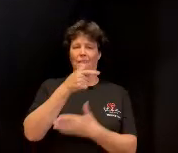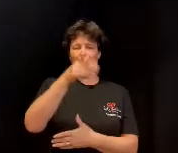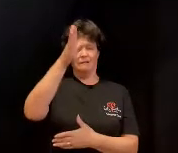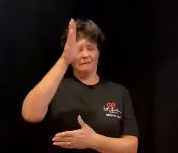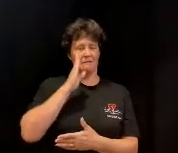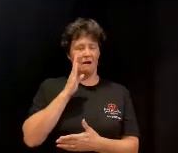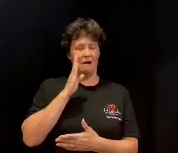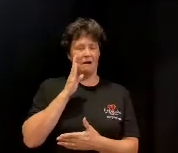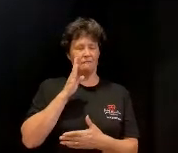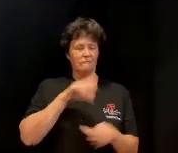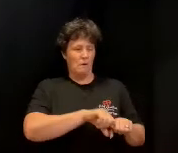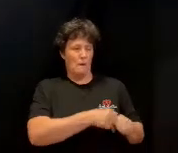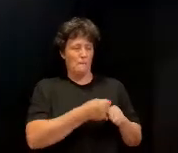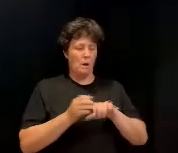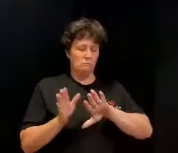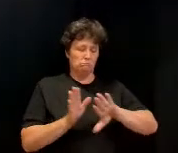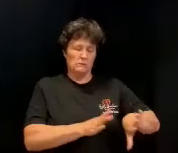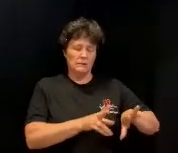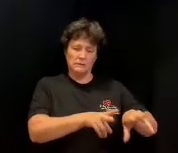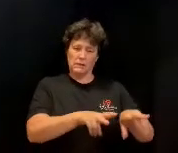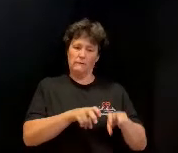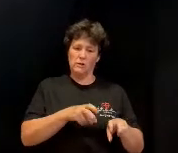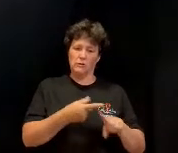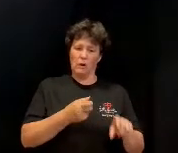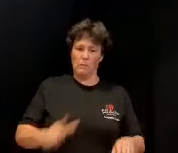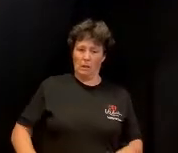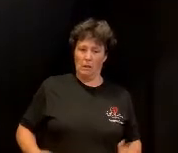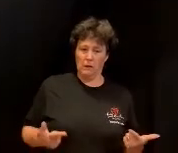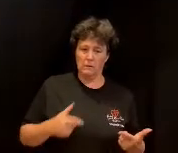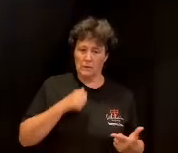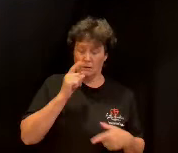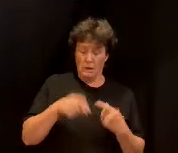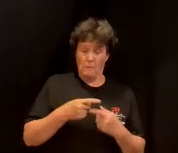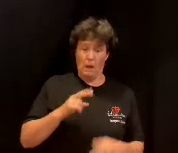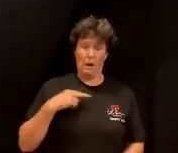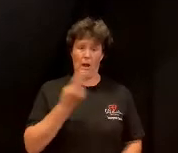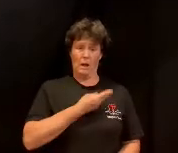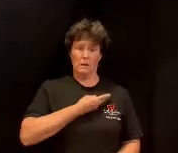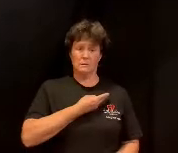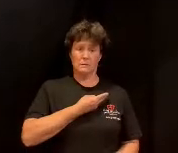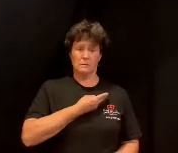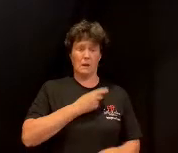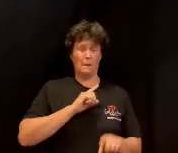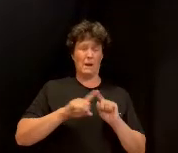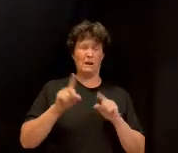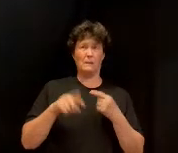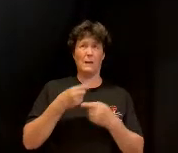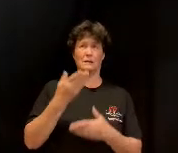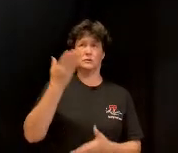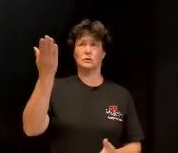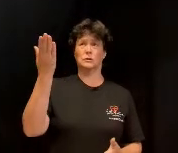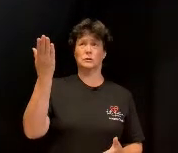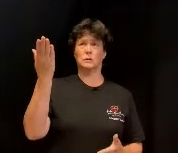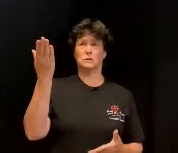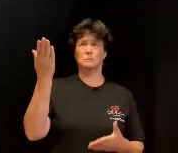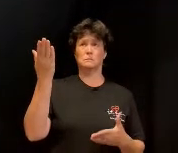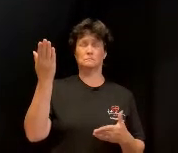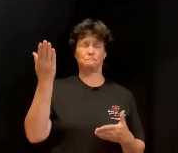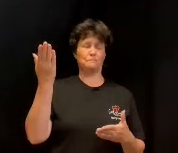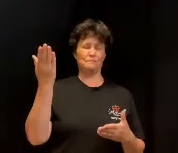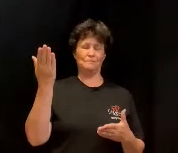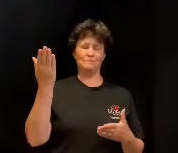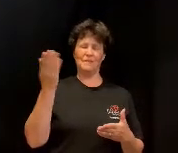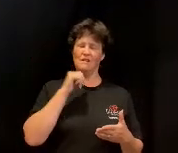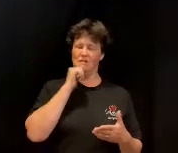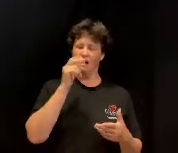lives to where, Lord, it's not about us, it's about you. The less selfish we are, the more that